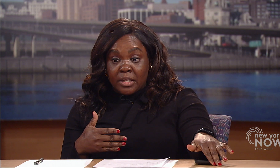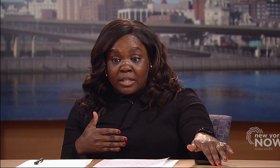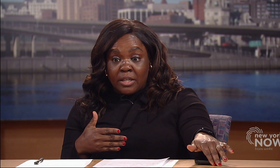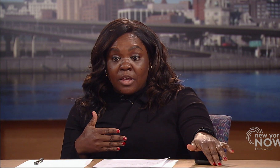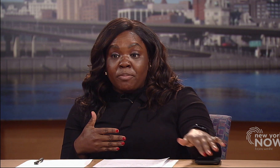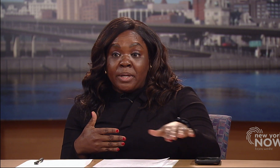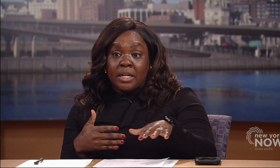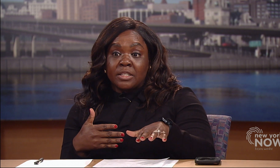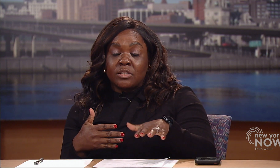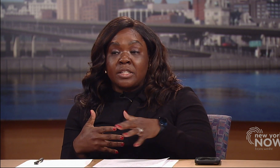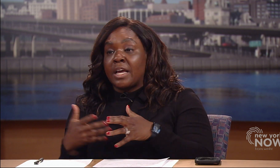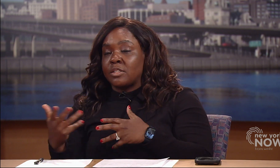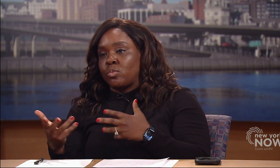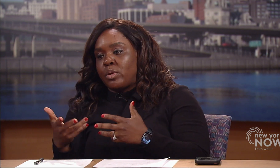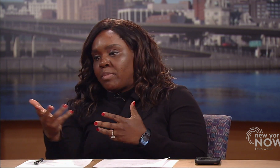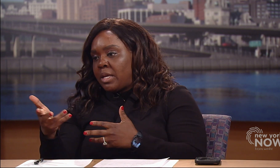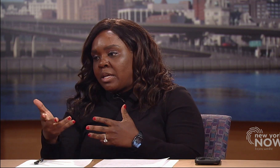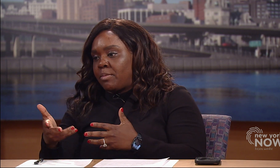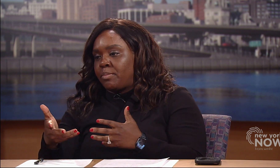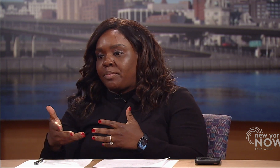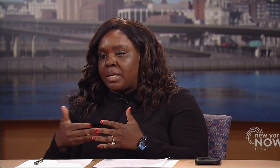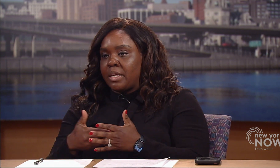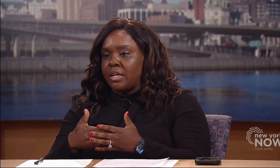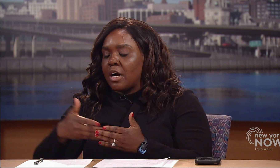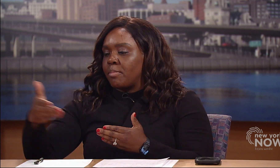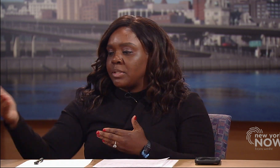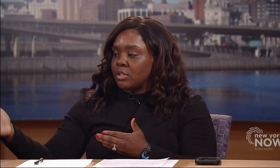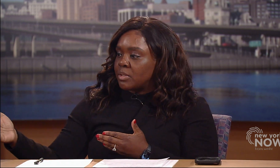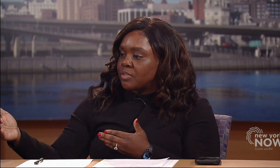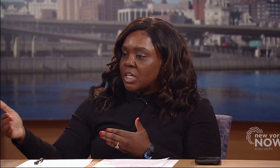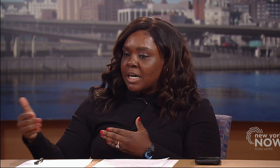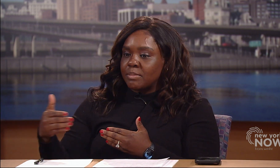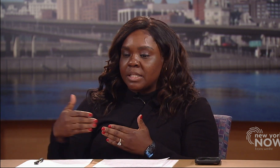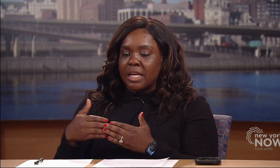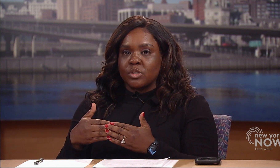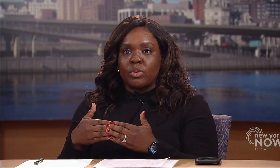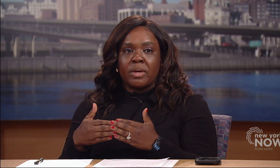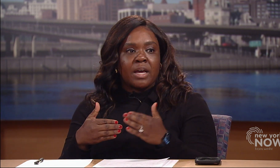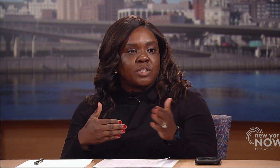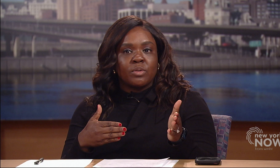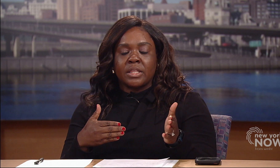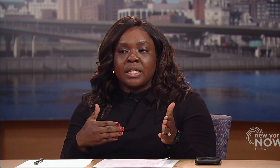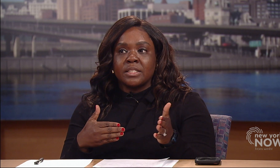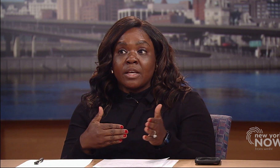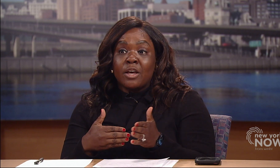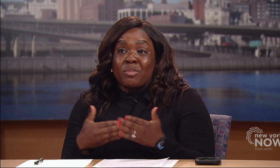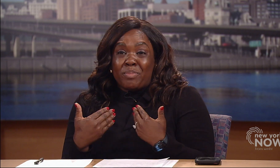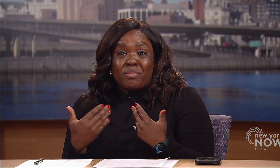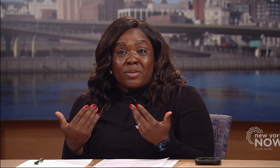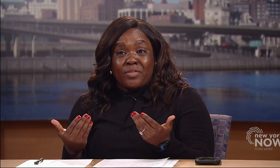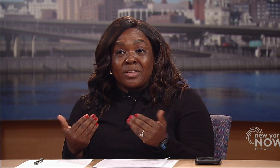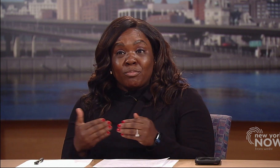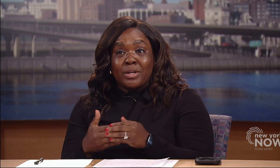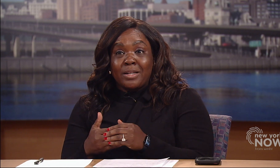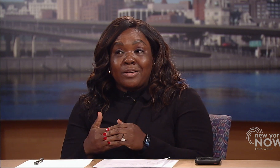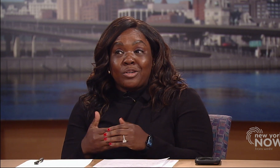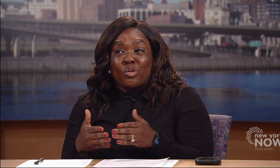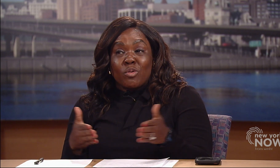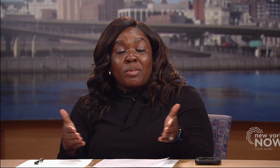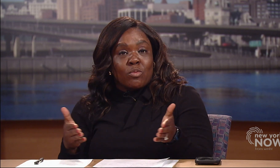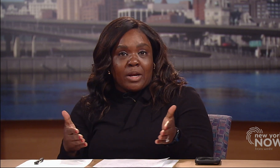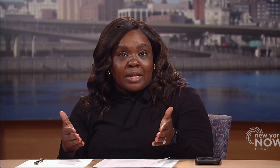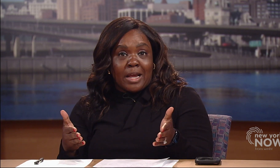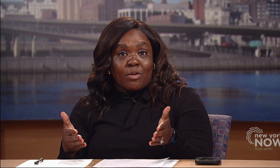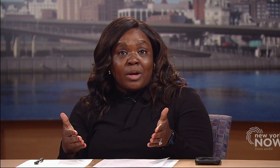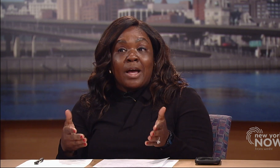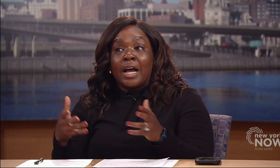are feeling. Because, yes, we may be up in terms of jobs, and yes, we may have certain things, but people are feeling pretty